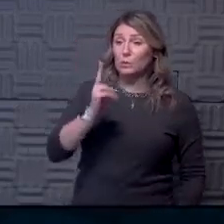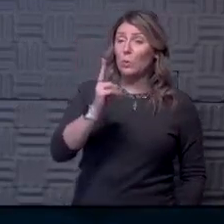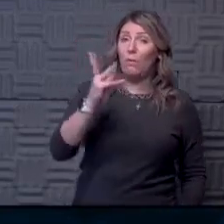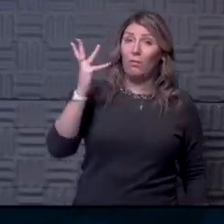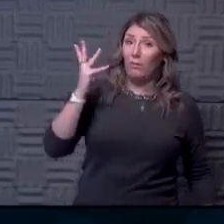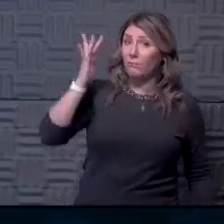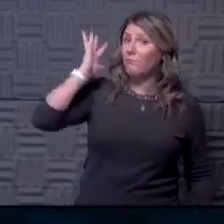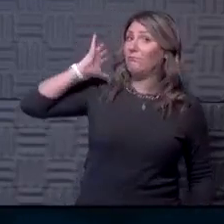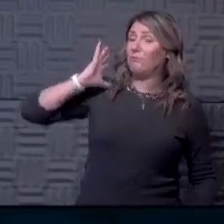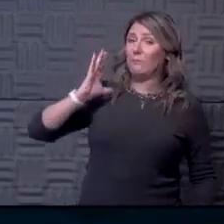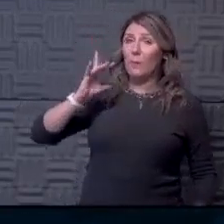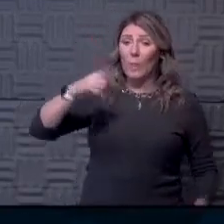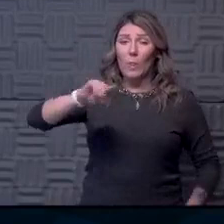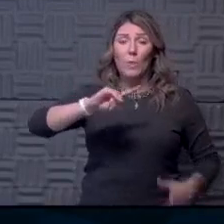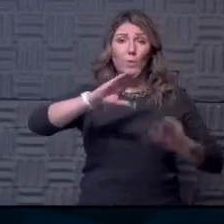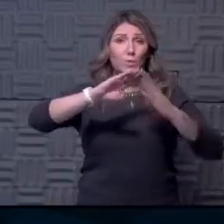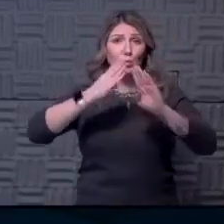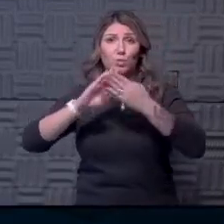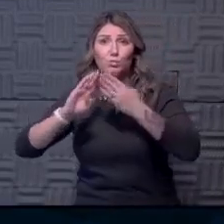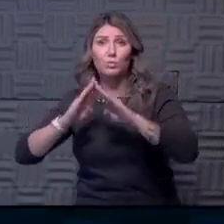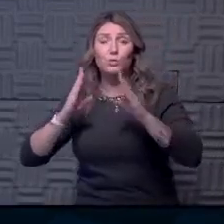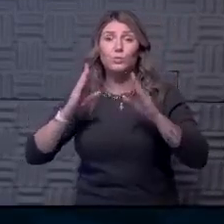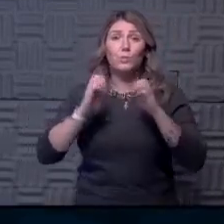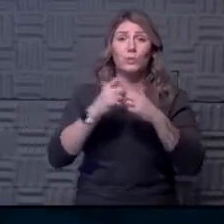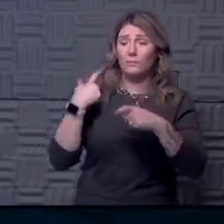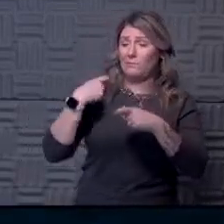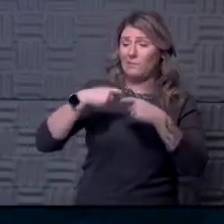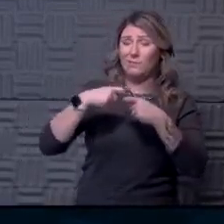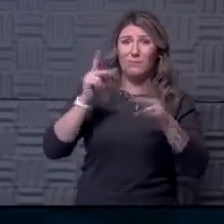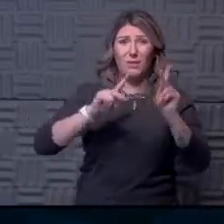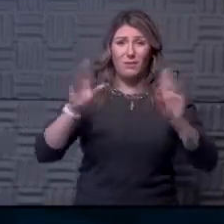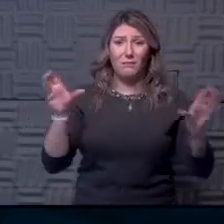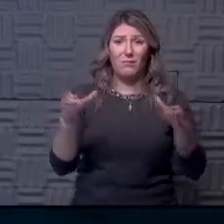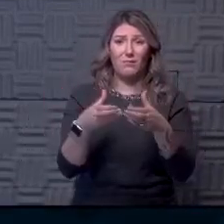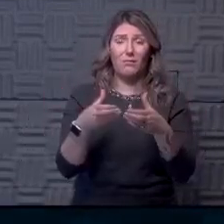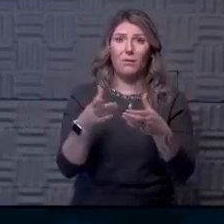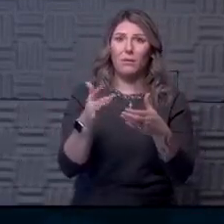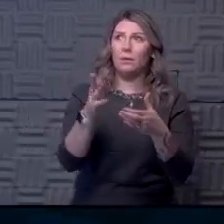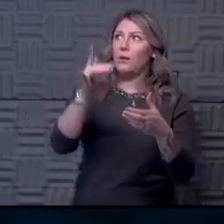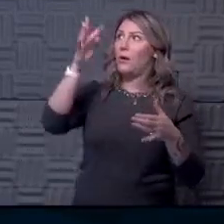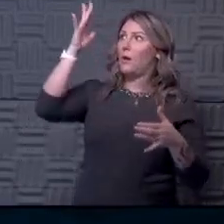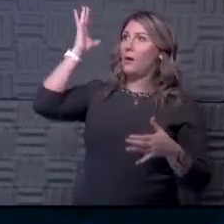those communities, like, with the Hispanic community many years ago, they were